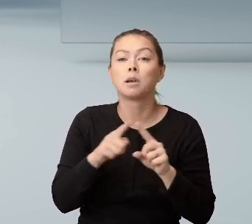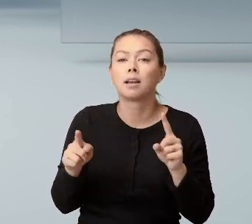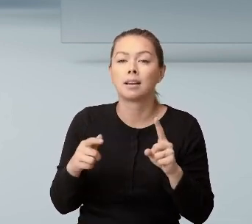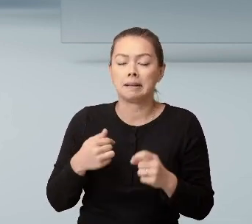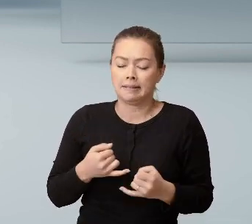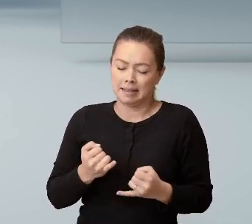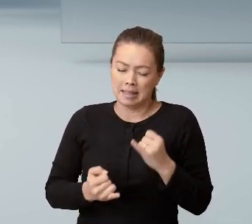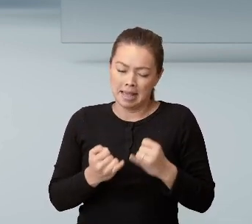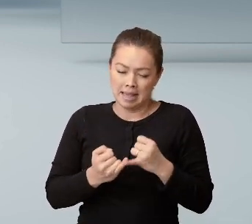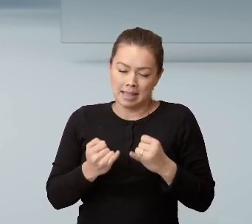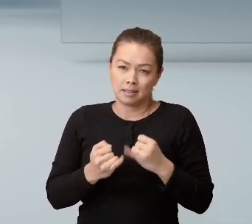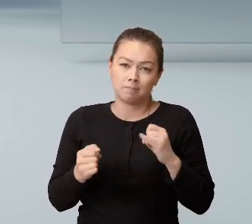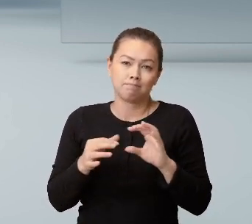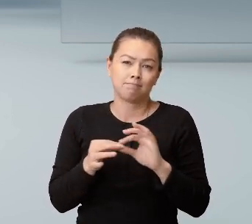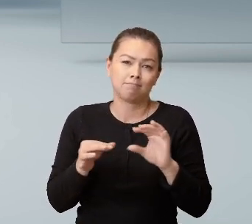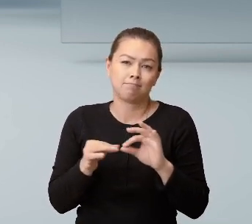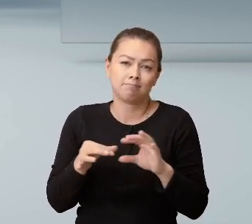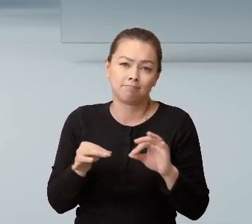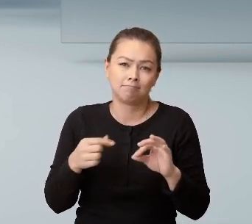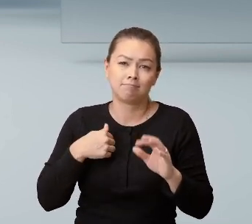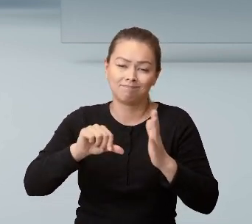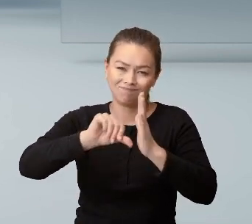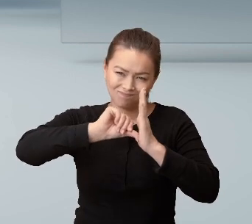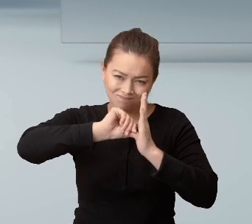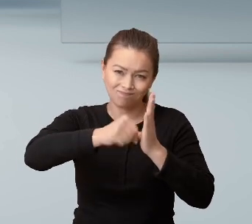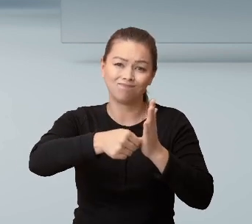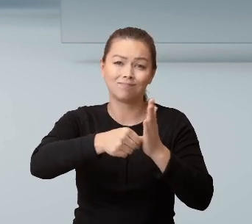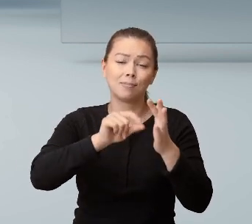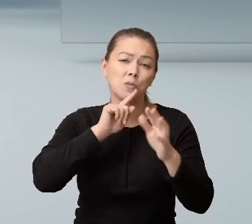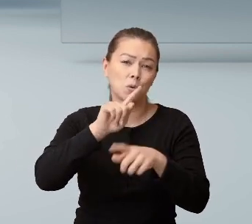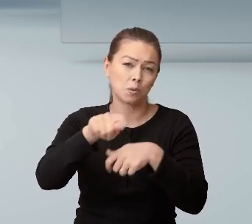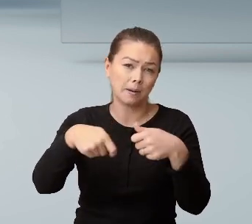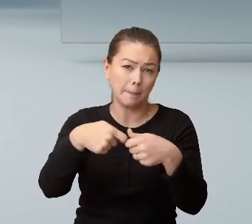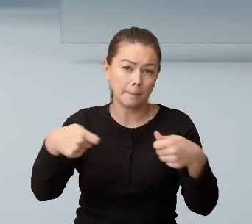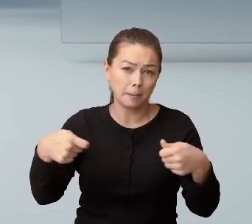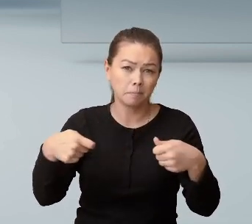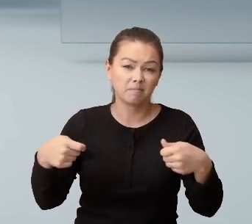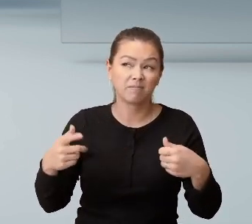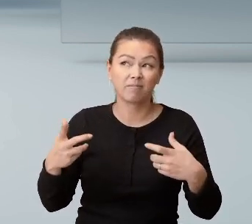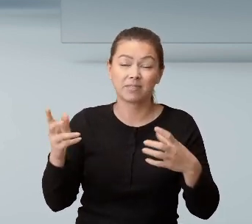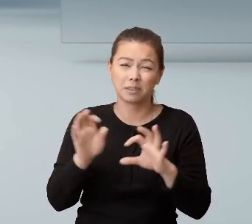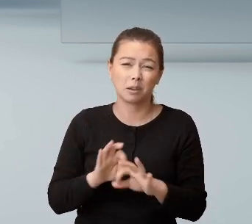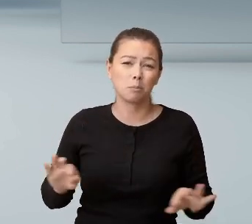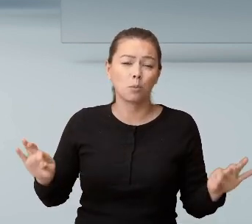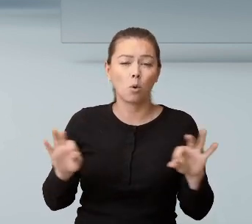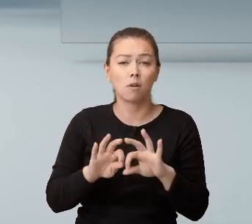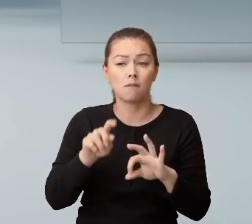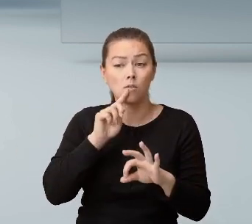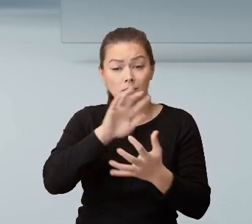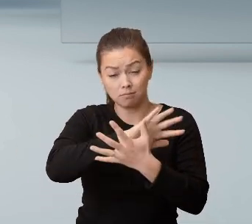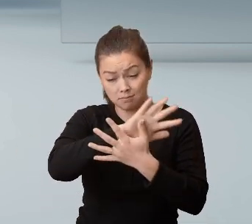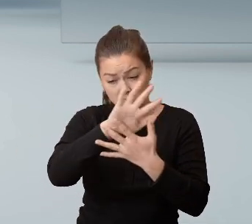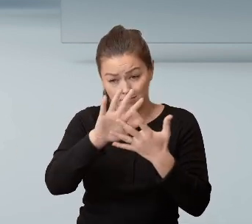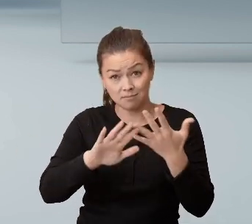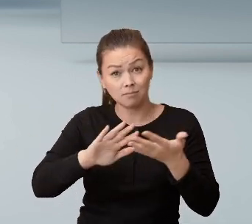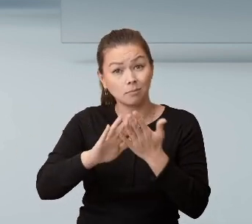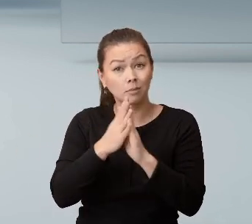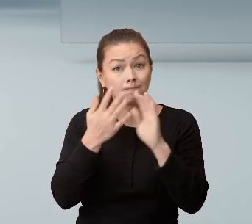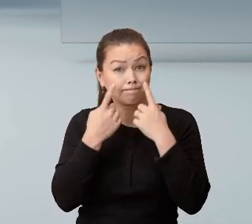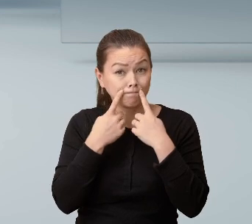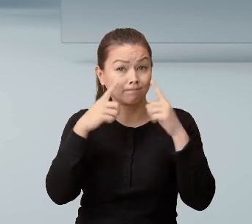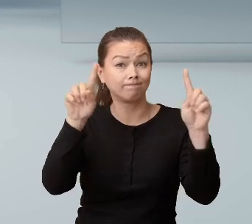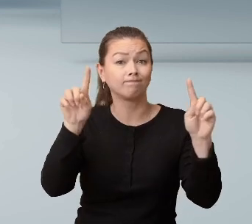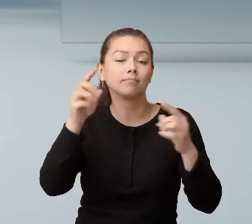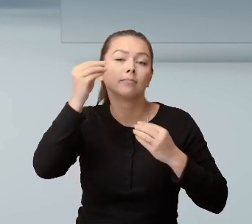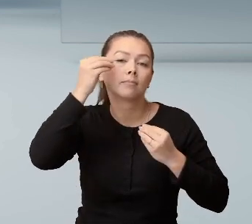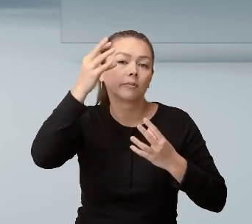my soapbox moment to wrap up, the key to making this work is